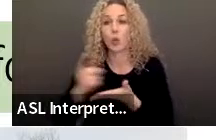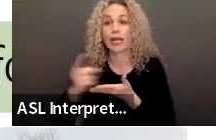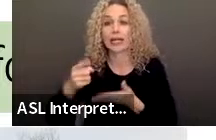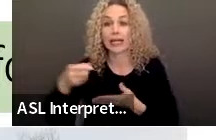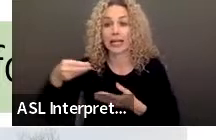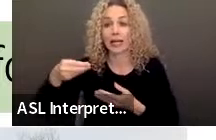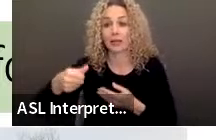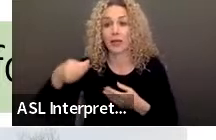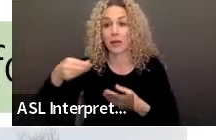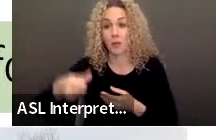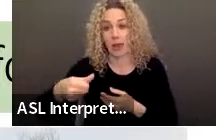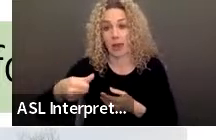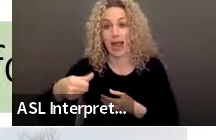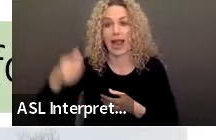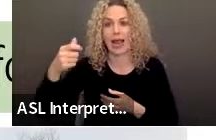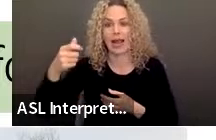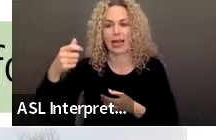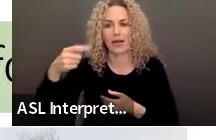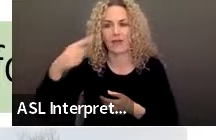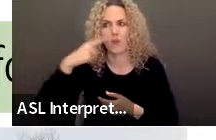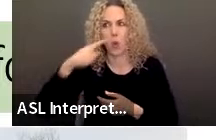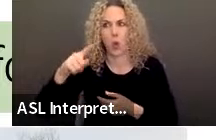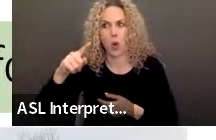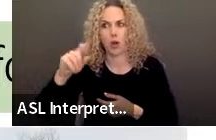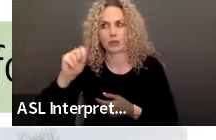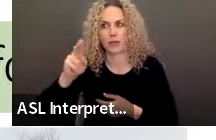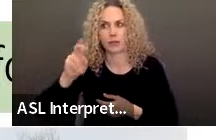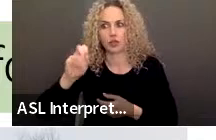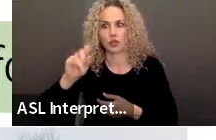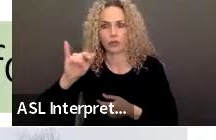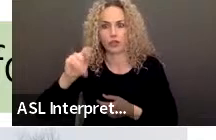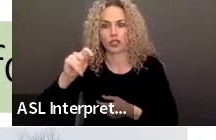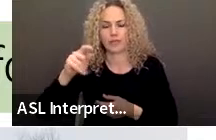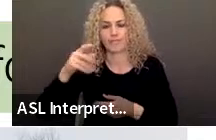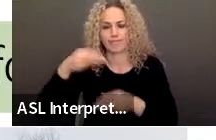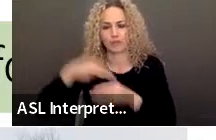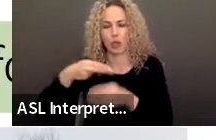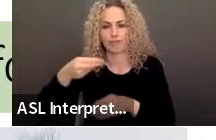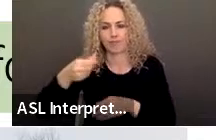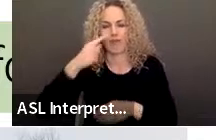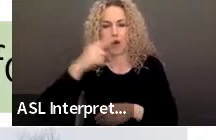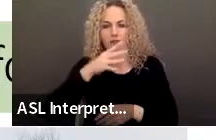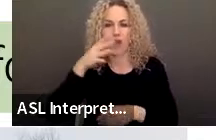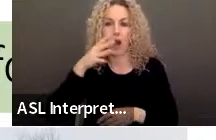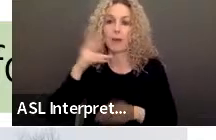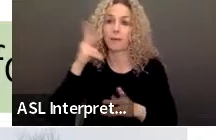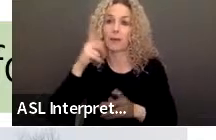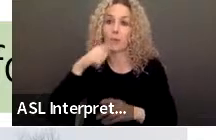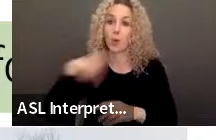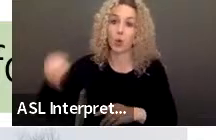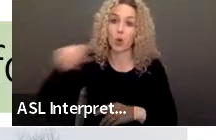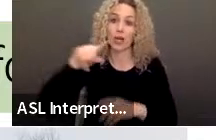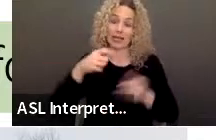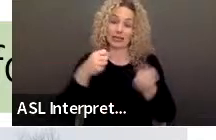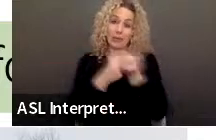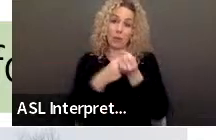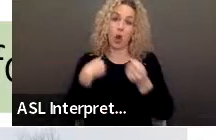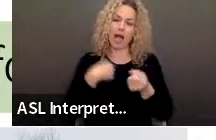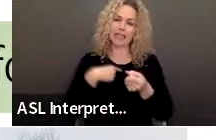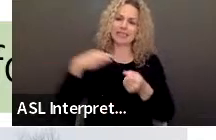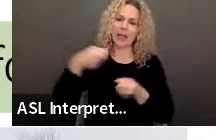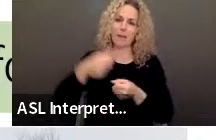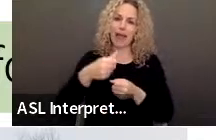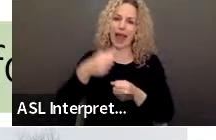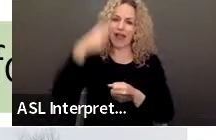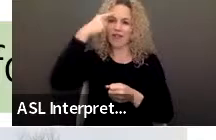to products from our farm. And consumers, local consumers in our area can support us by buying a subscription at